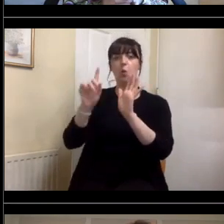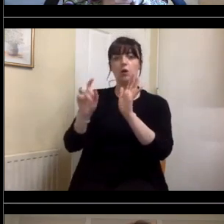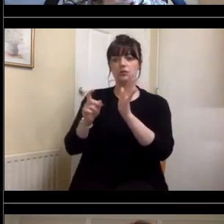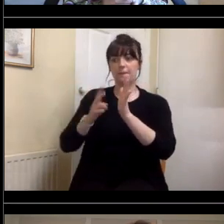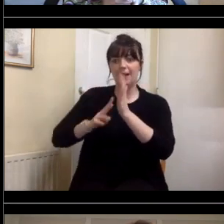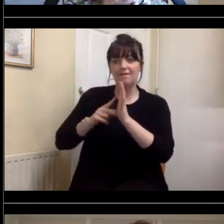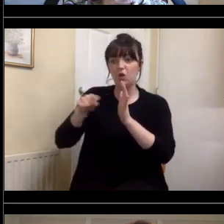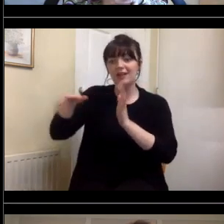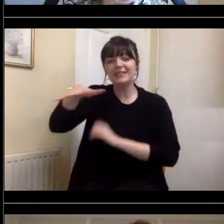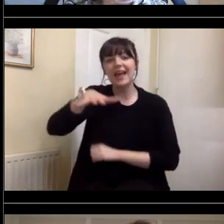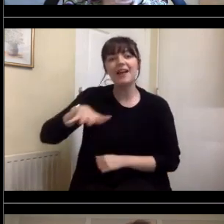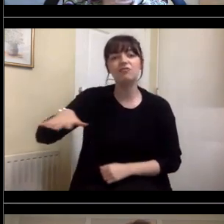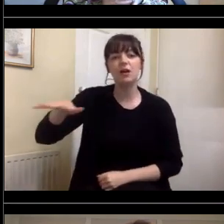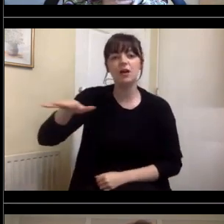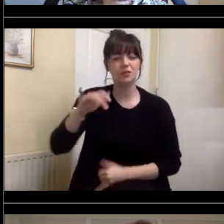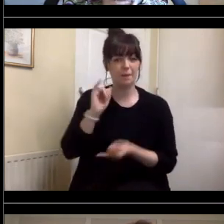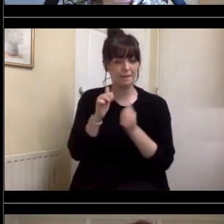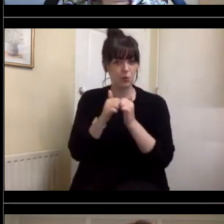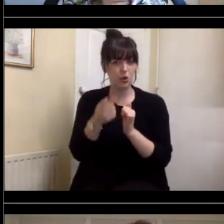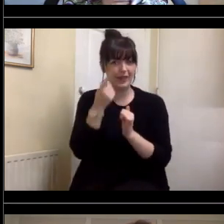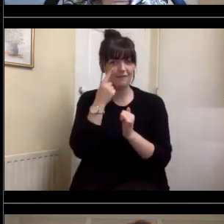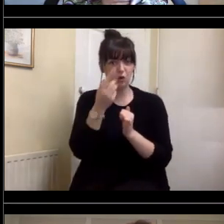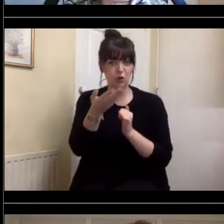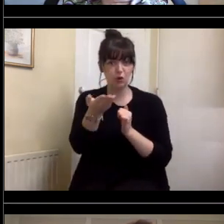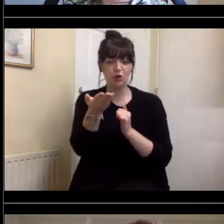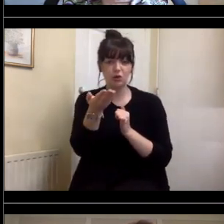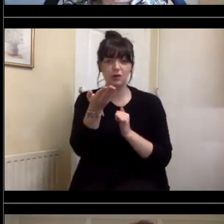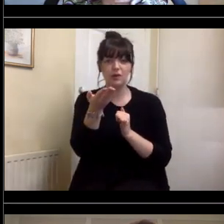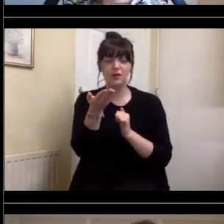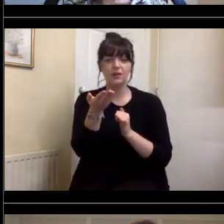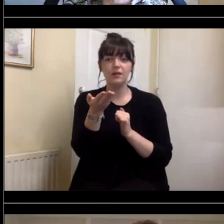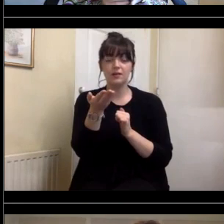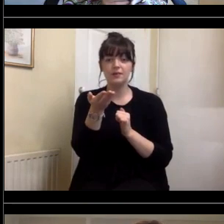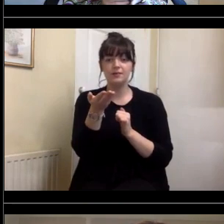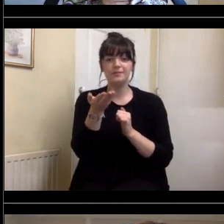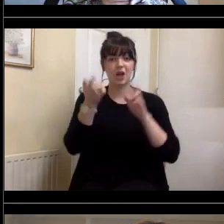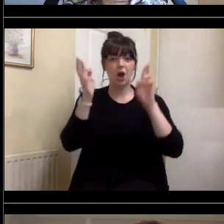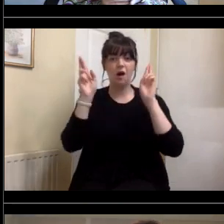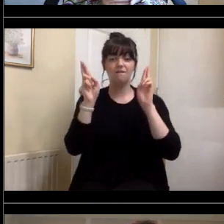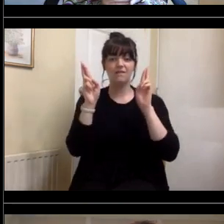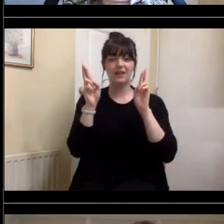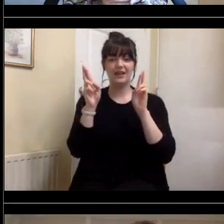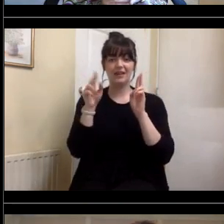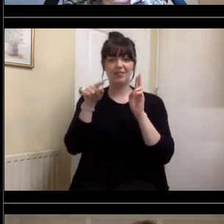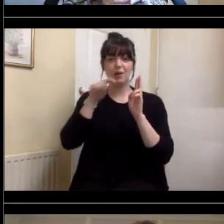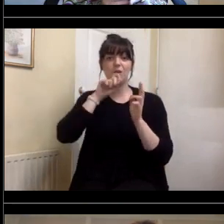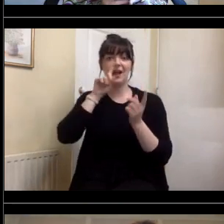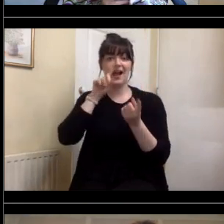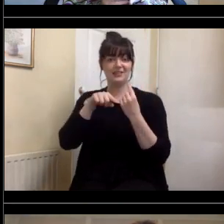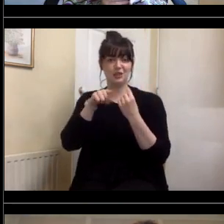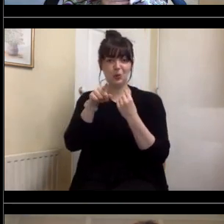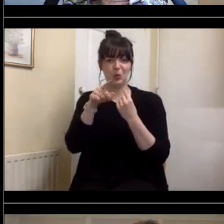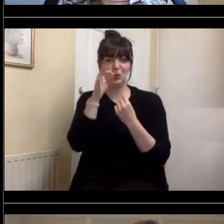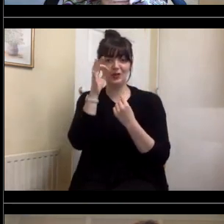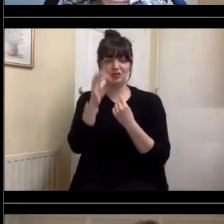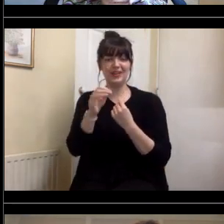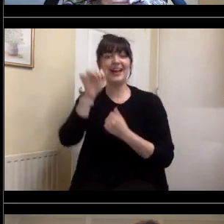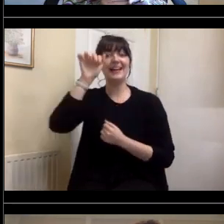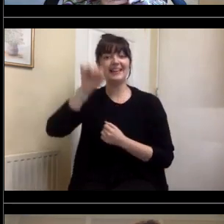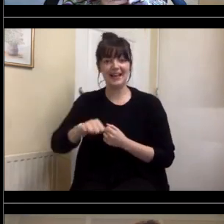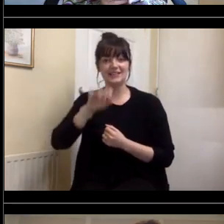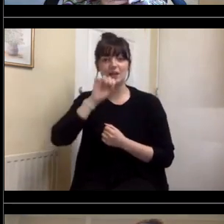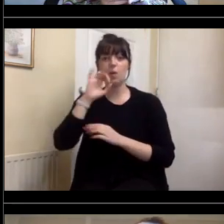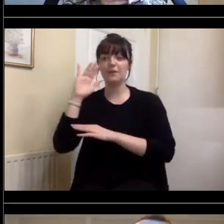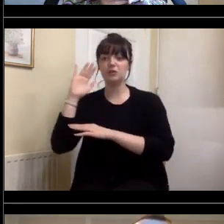So perhaps give that a try. But hopefully I'll answer your question. Yes, that there is